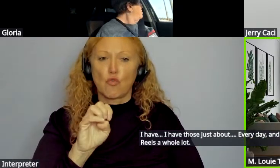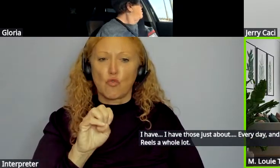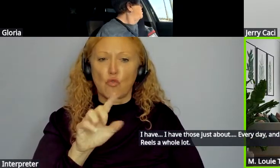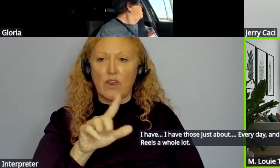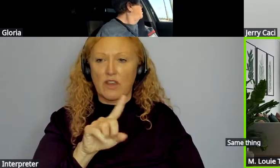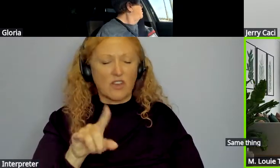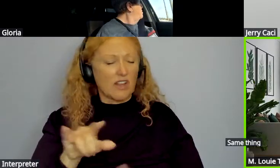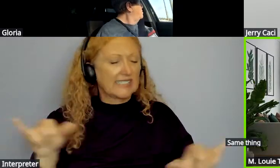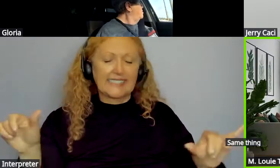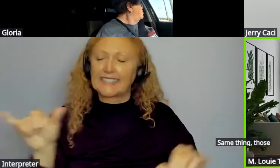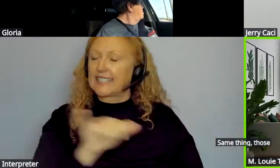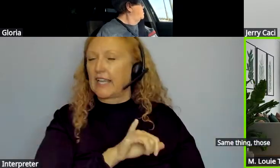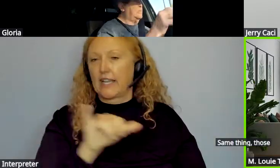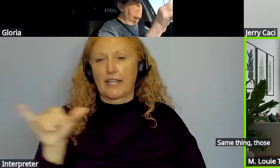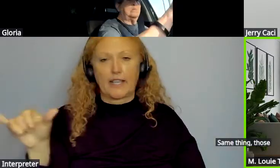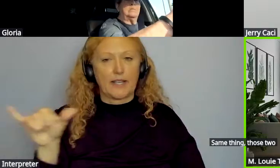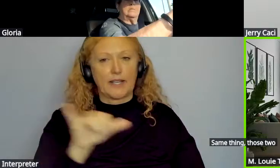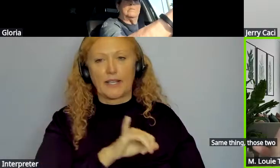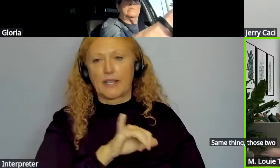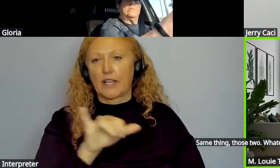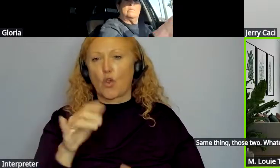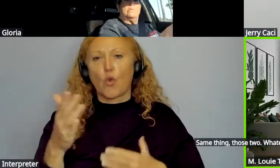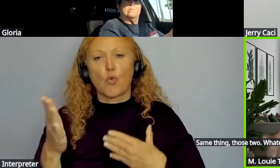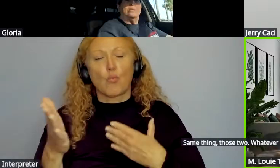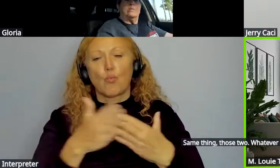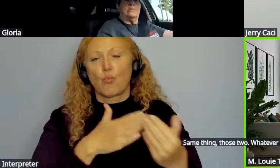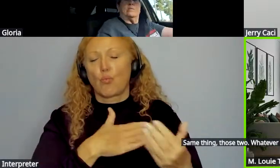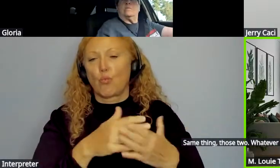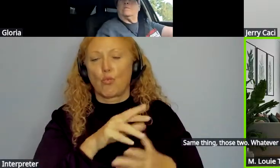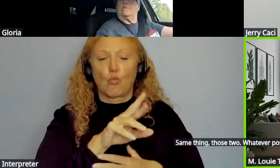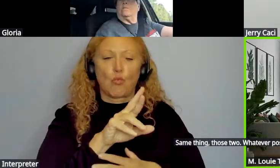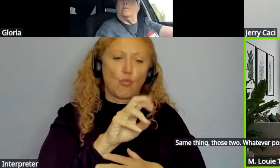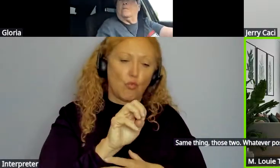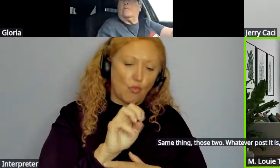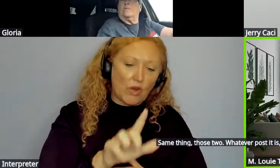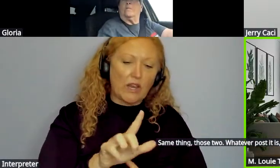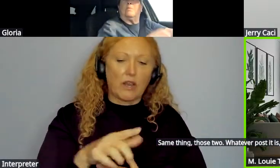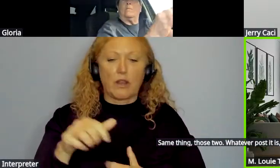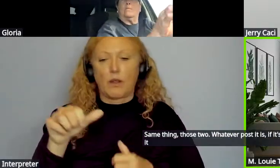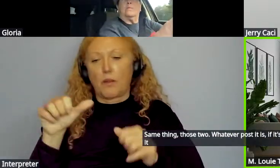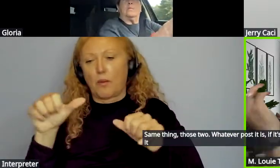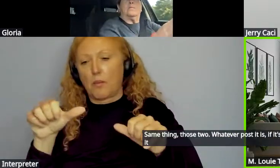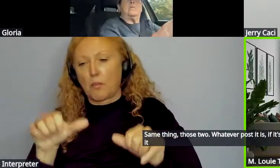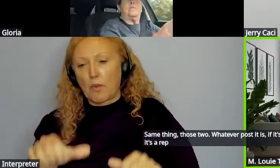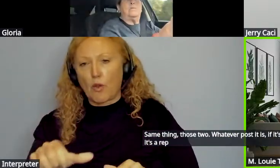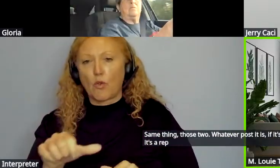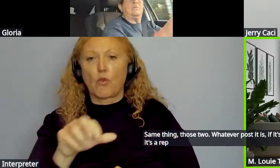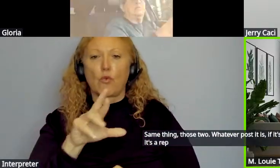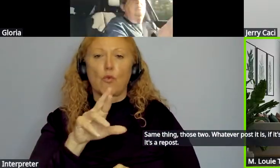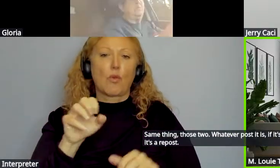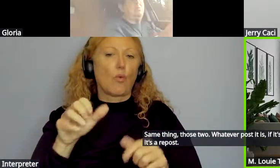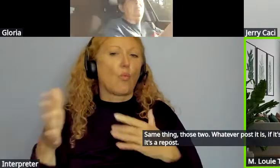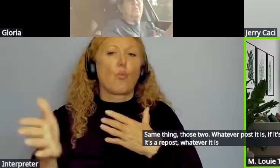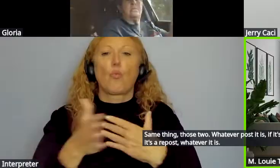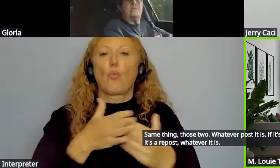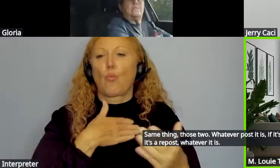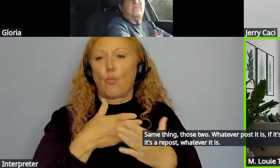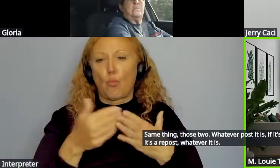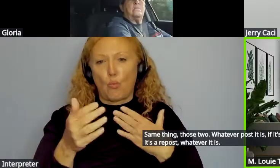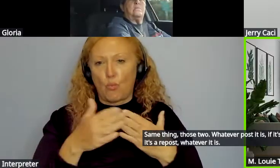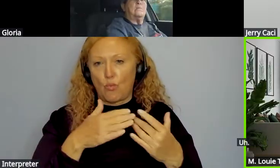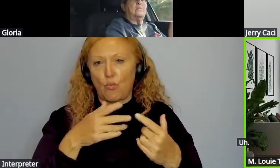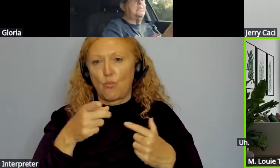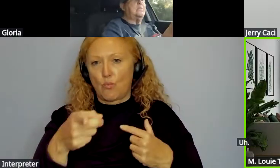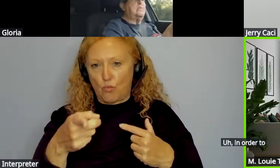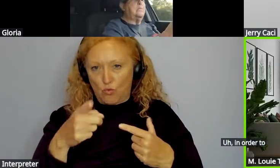thing, those two, the whatever post it is, if it's a reel, if it's a post, if it's a repost, whatever it is, in order